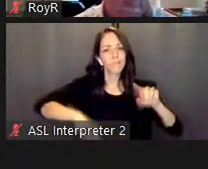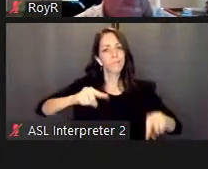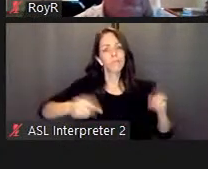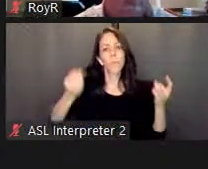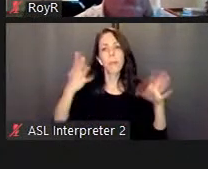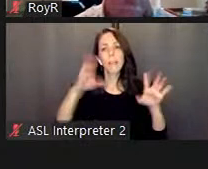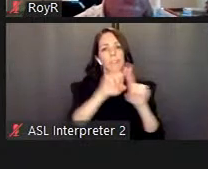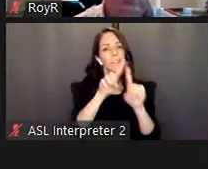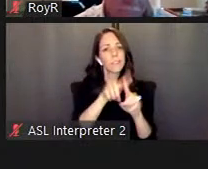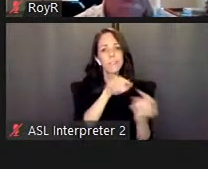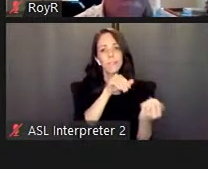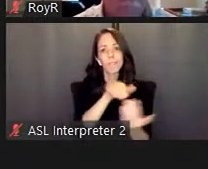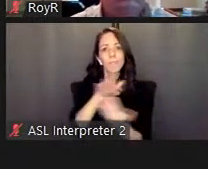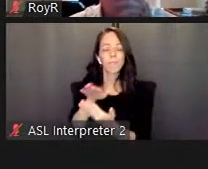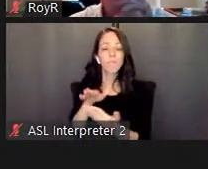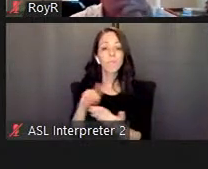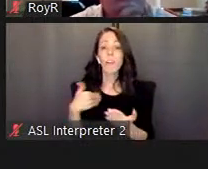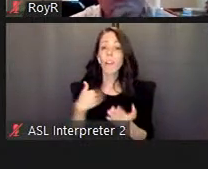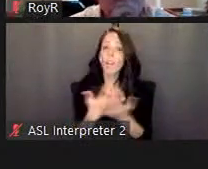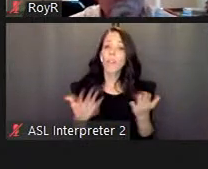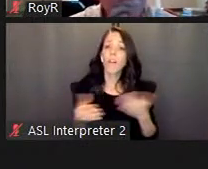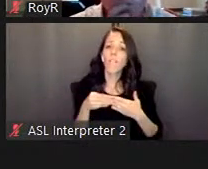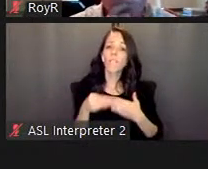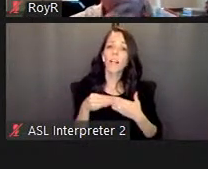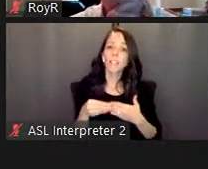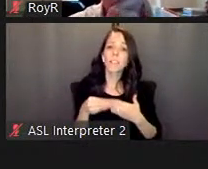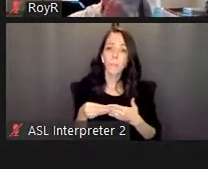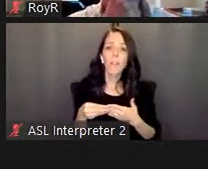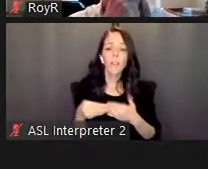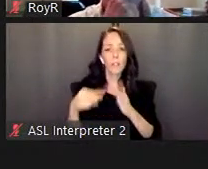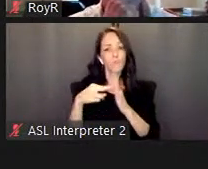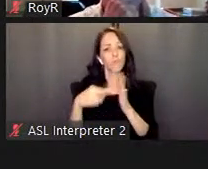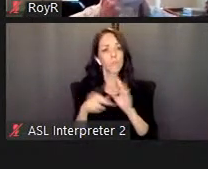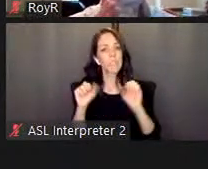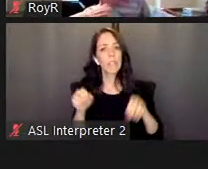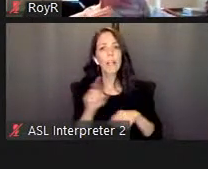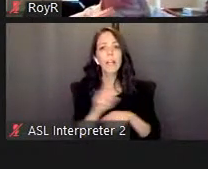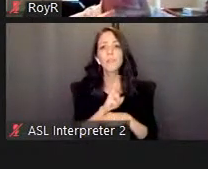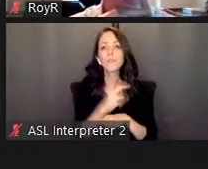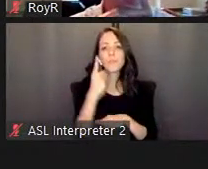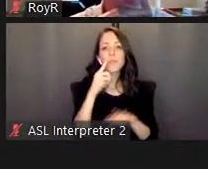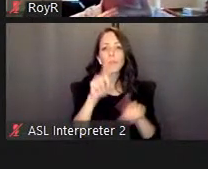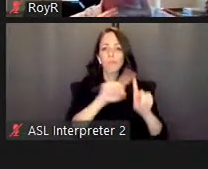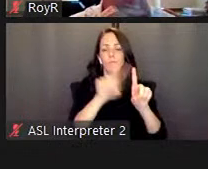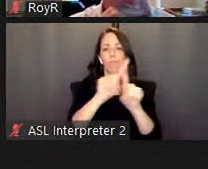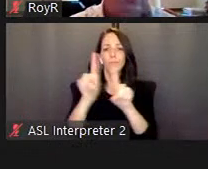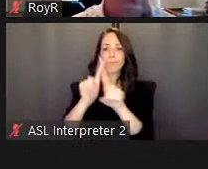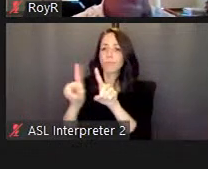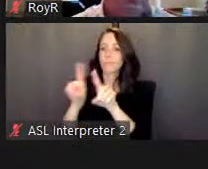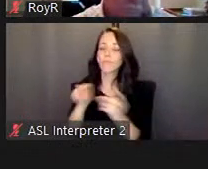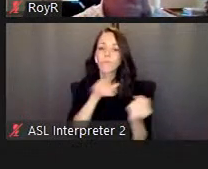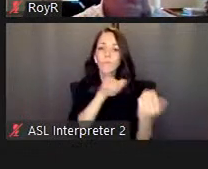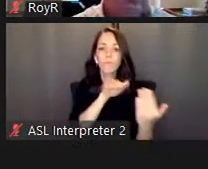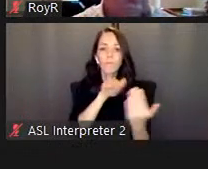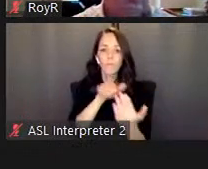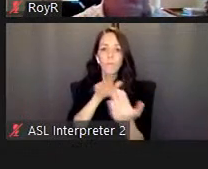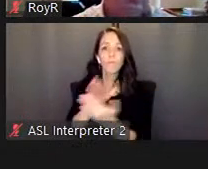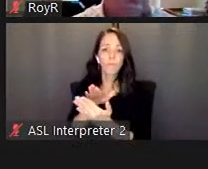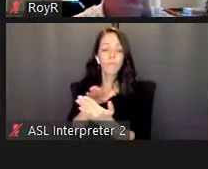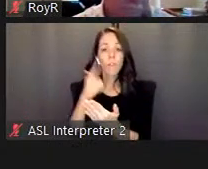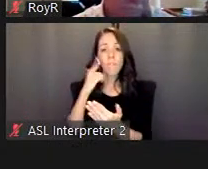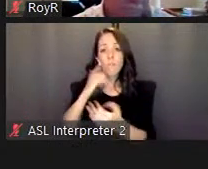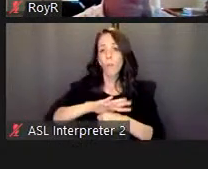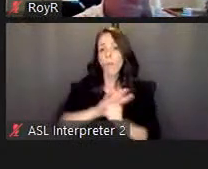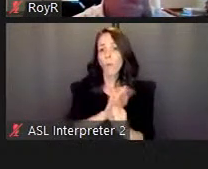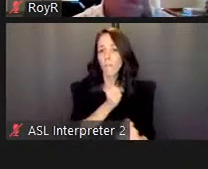more flexibility than is typical. ARPA funds can be used for a diversity of pandemic response and pandemic recovery